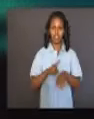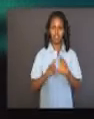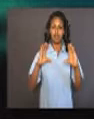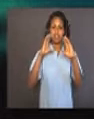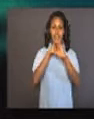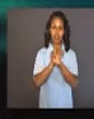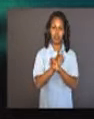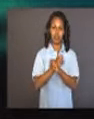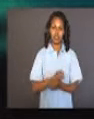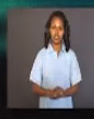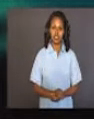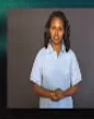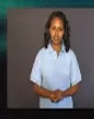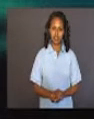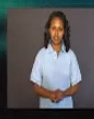Time's up.